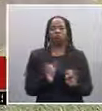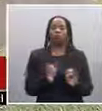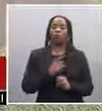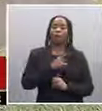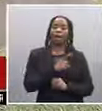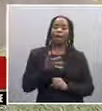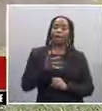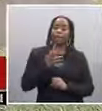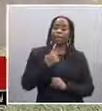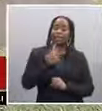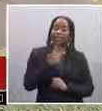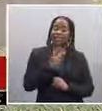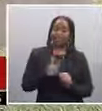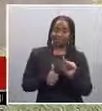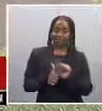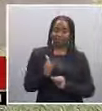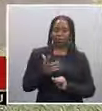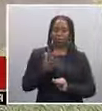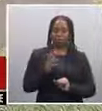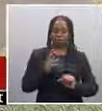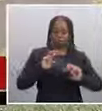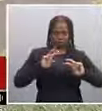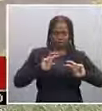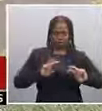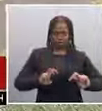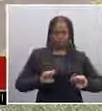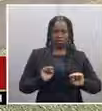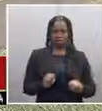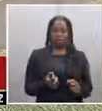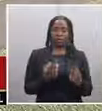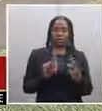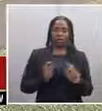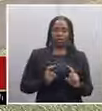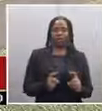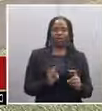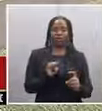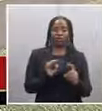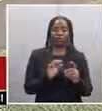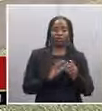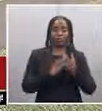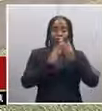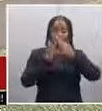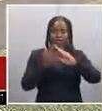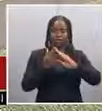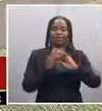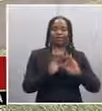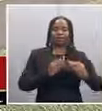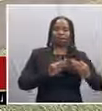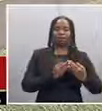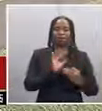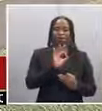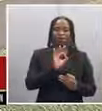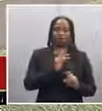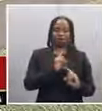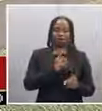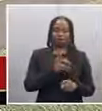that investigation to unfold, but hopefully it moves fast enough to give this community and the family the answers they need.